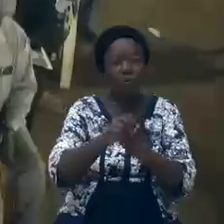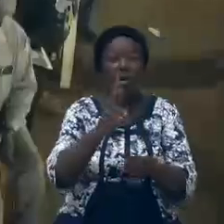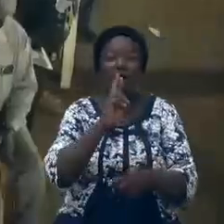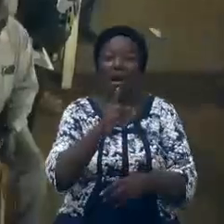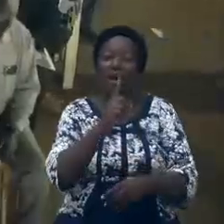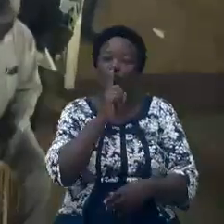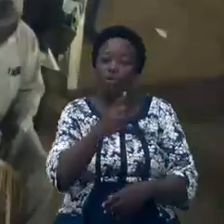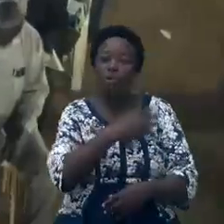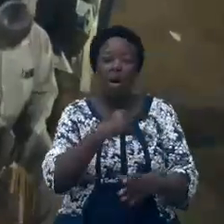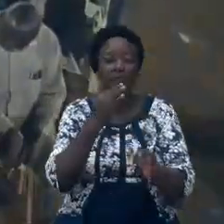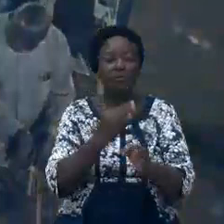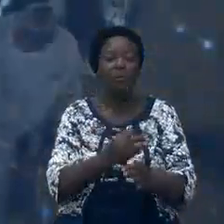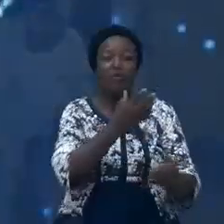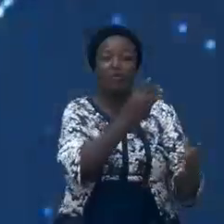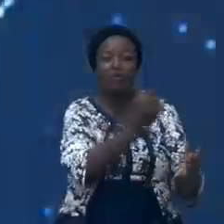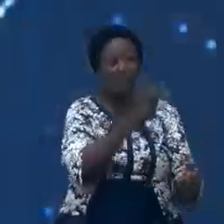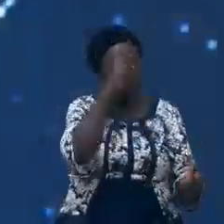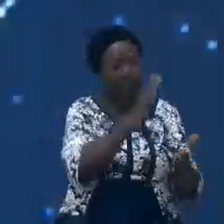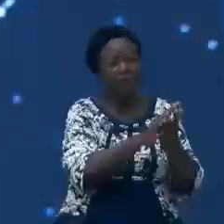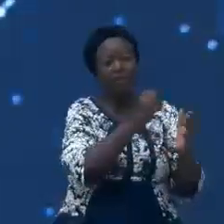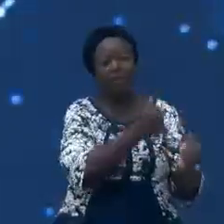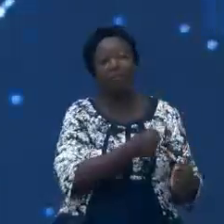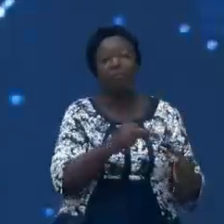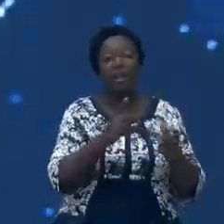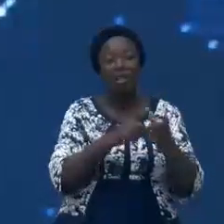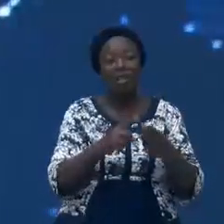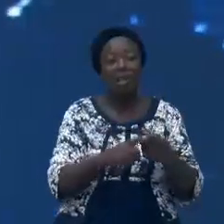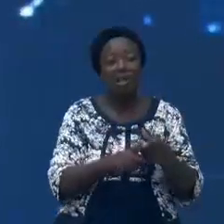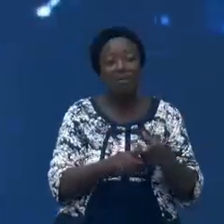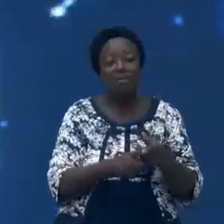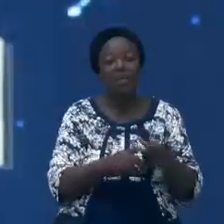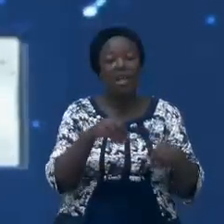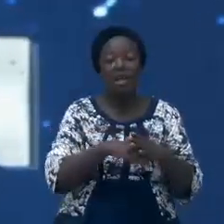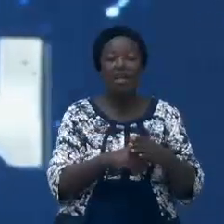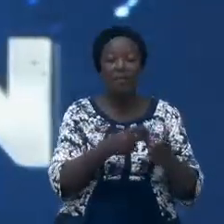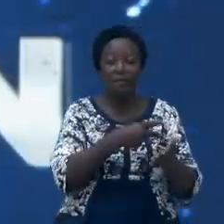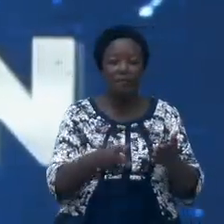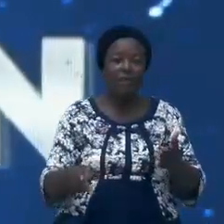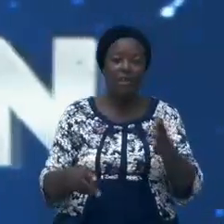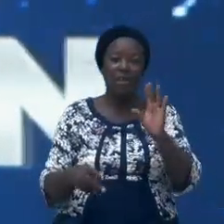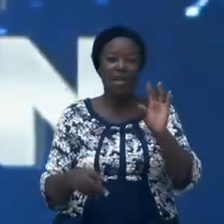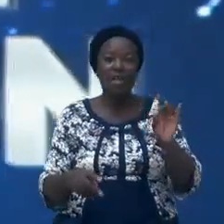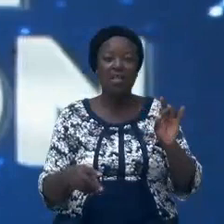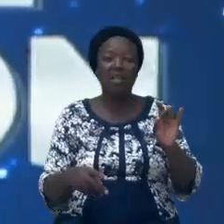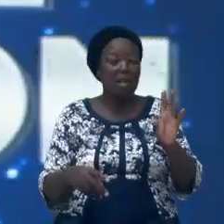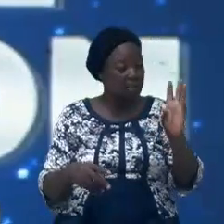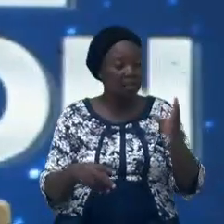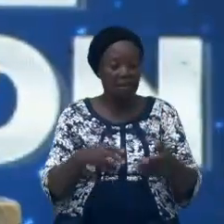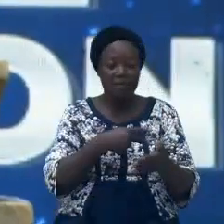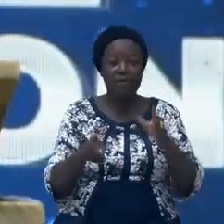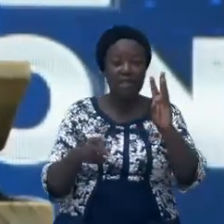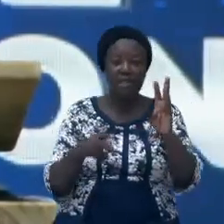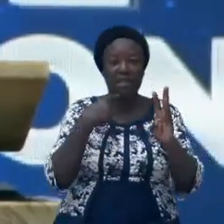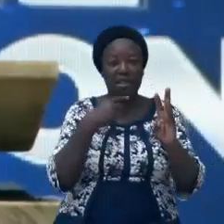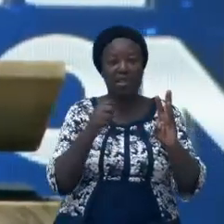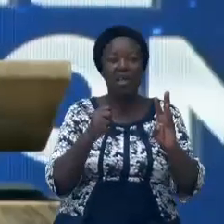these words are true and faithful. Look at verse 6. In verse 6 it says, and he said